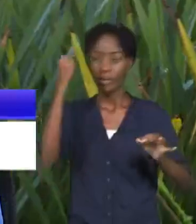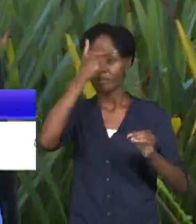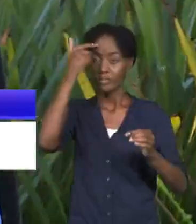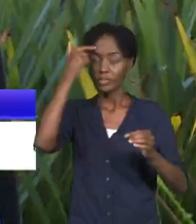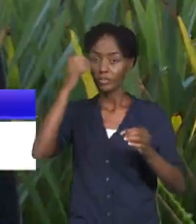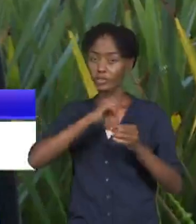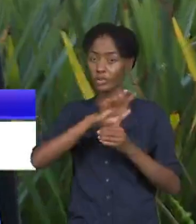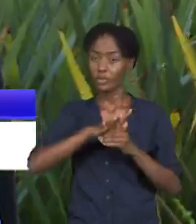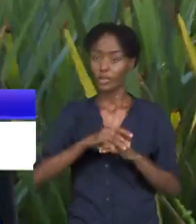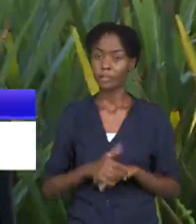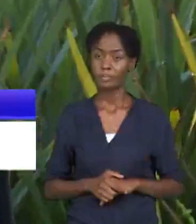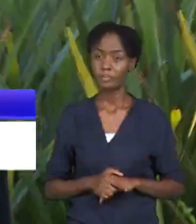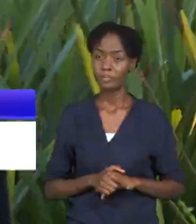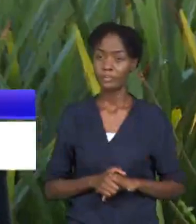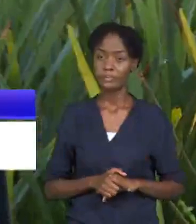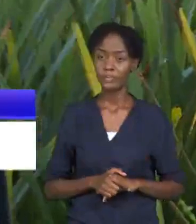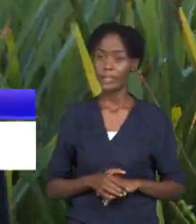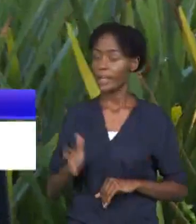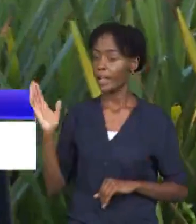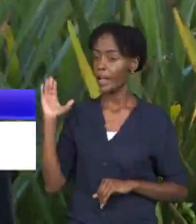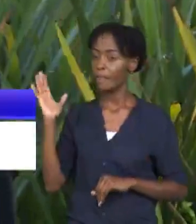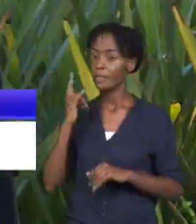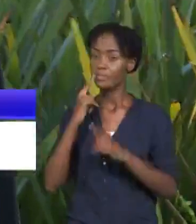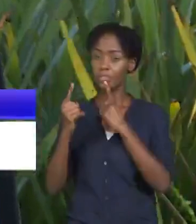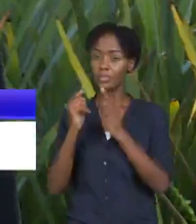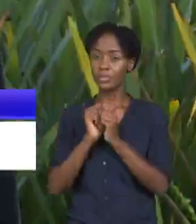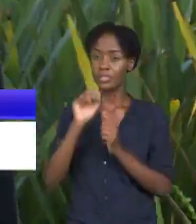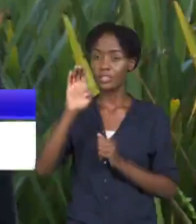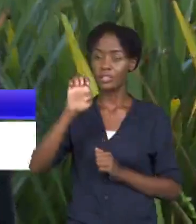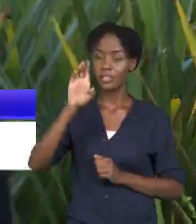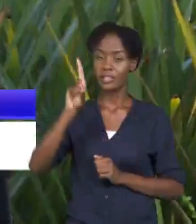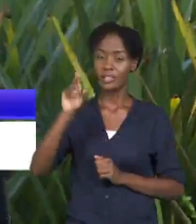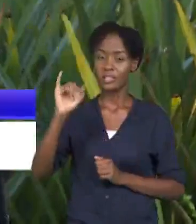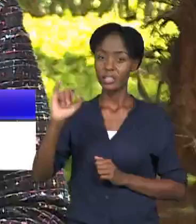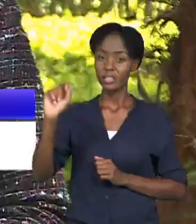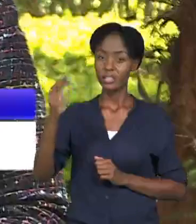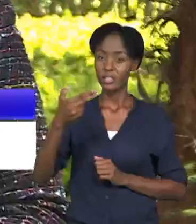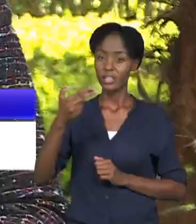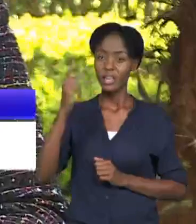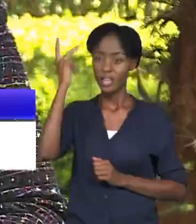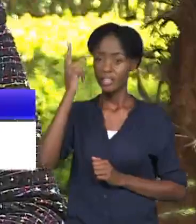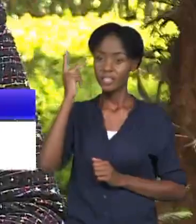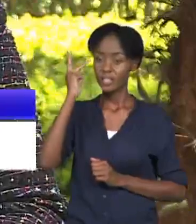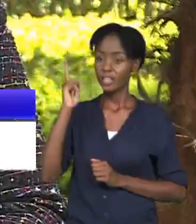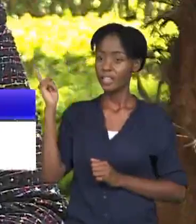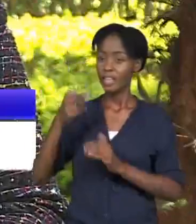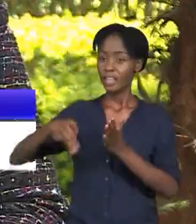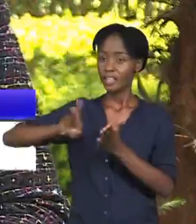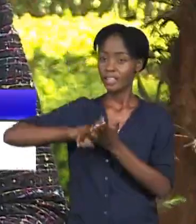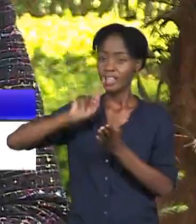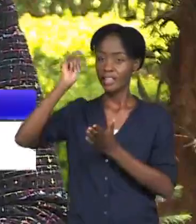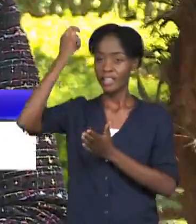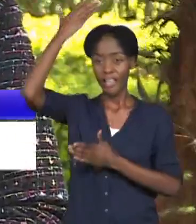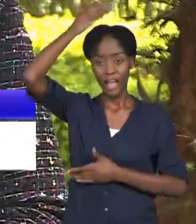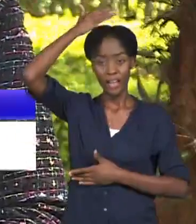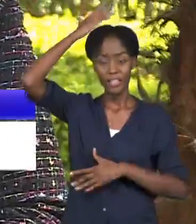COVID-19. I'm speaking to Edith Aura, who is a psychologist and also a registered Kenyan nurse, on